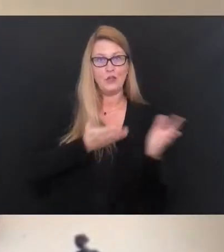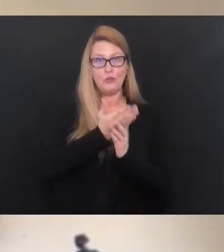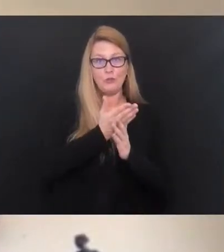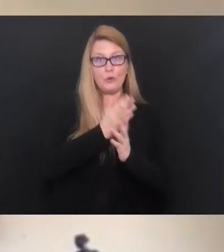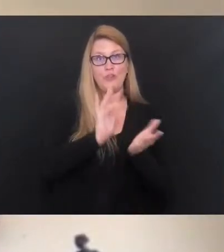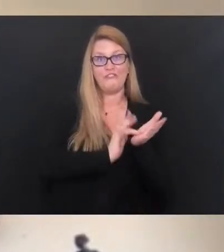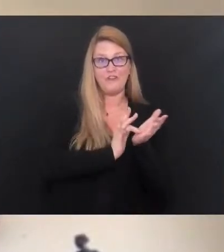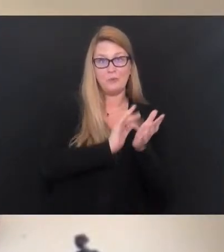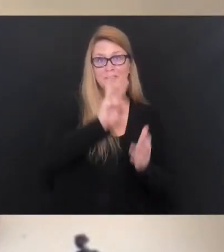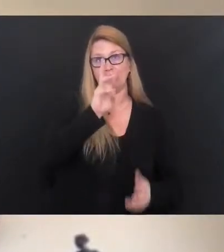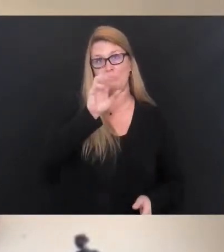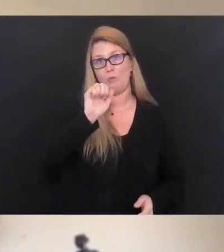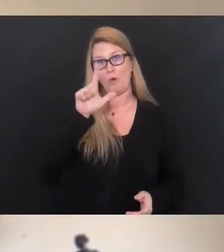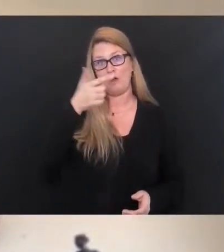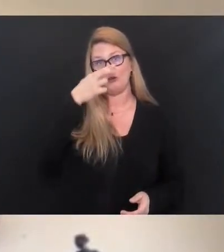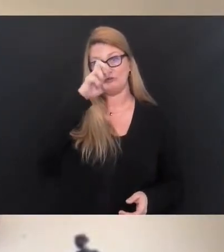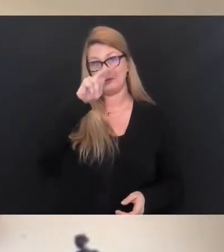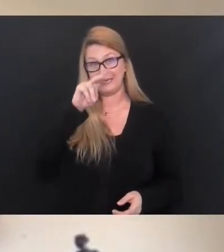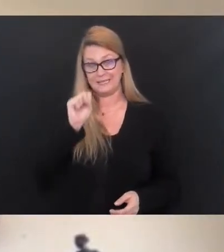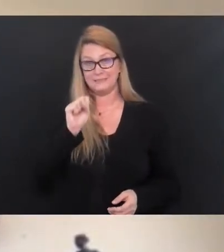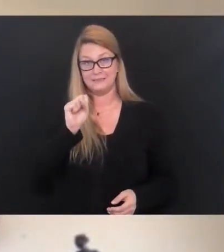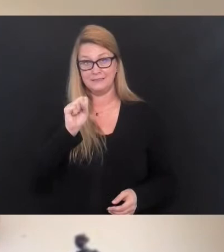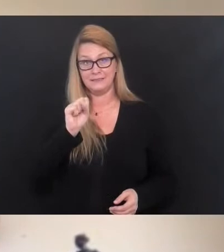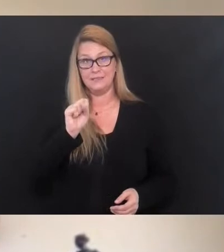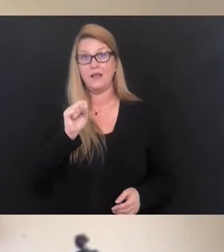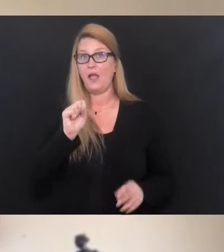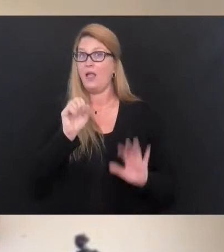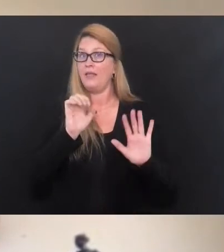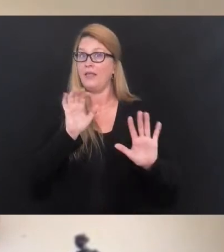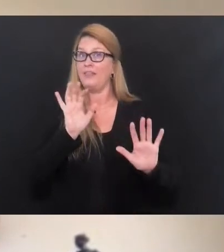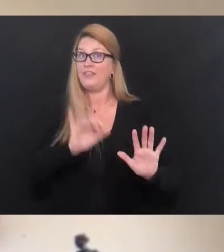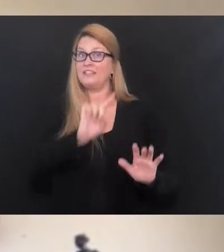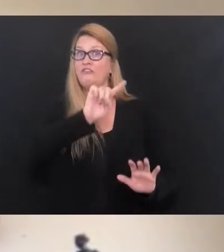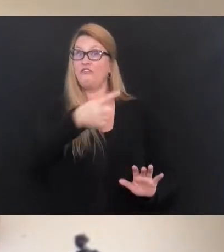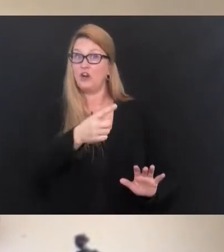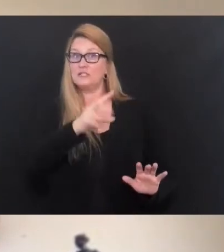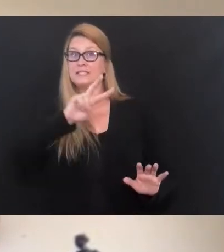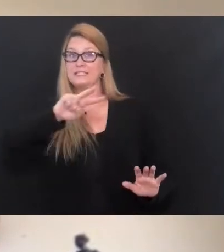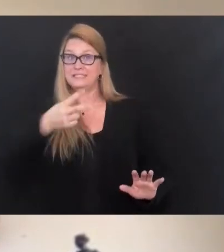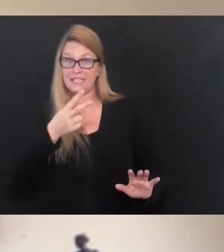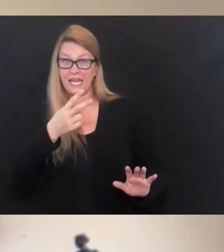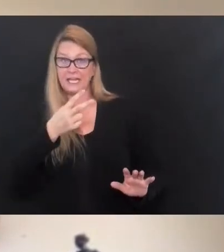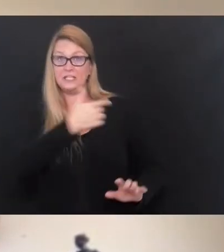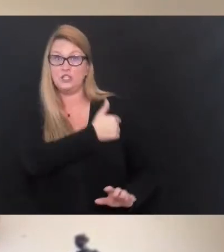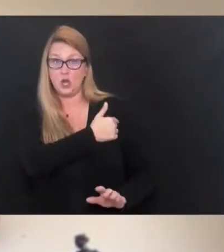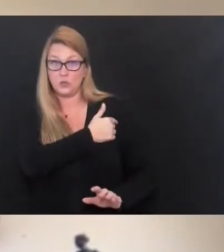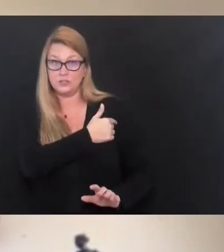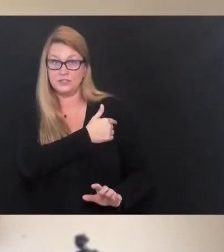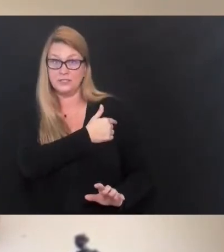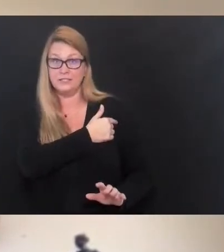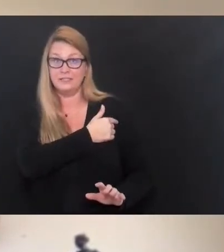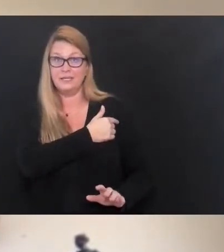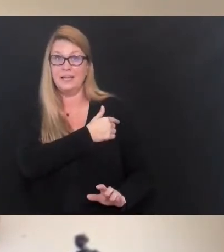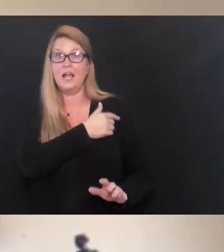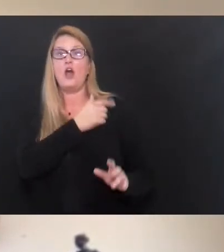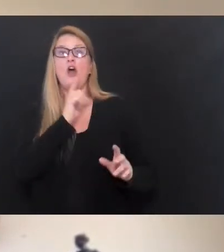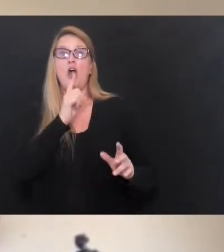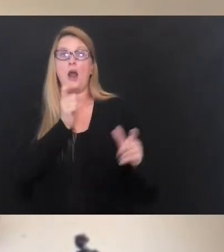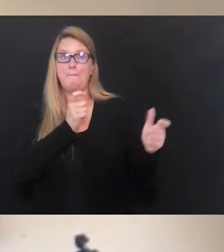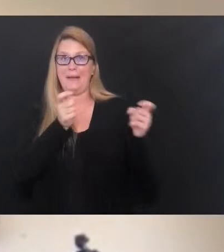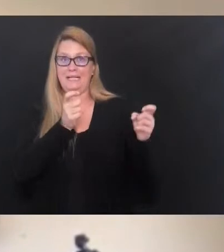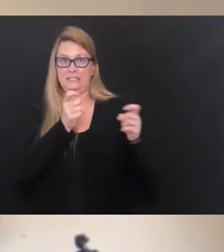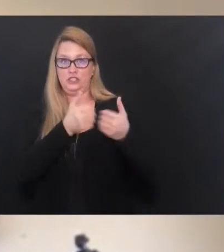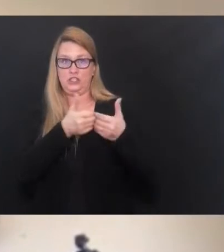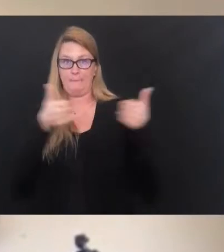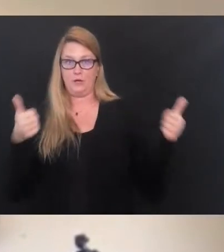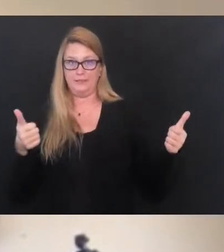pharmacy, the Walgreens pharmacy that did your first dose. Remember, first and second doses are managed separately. So you'll still